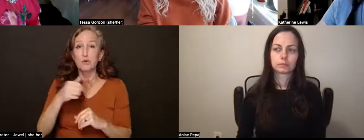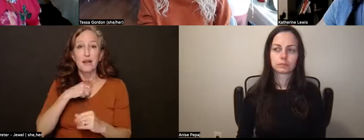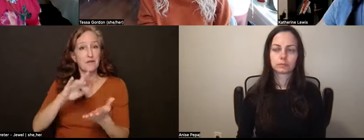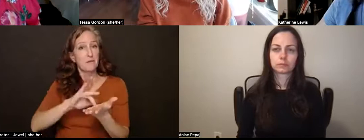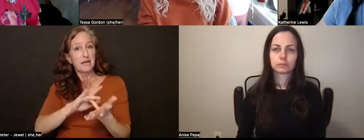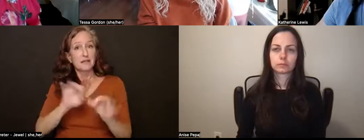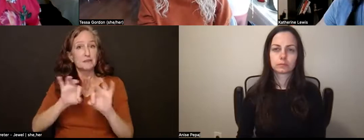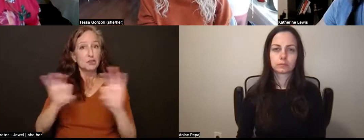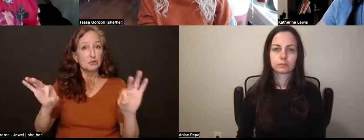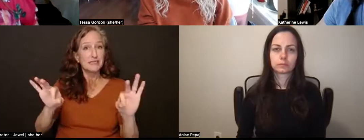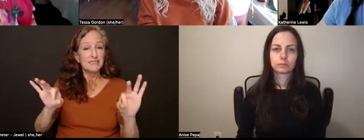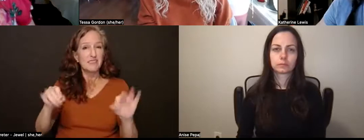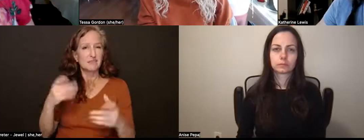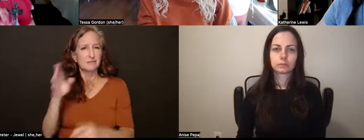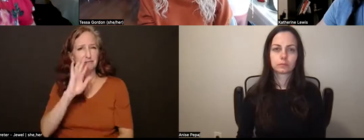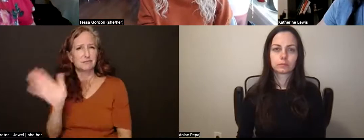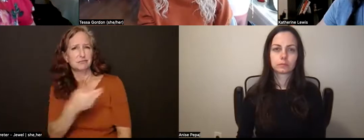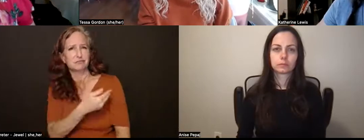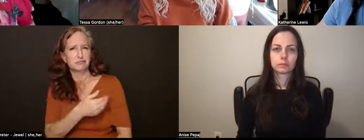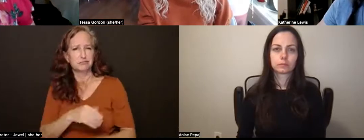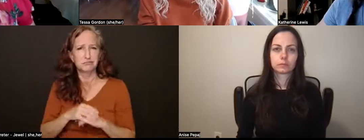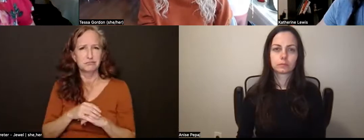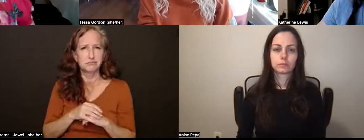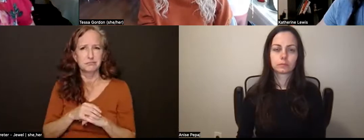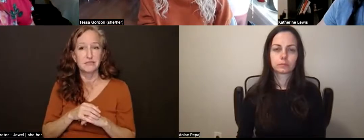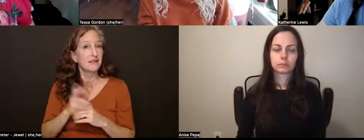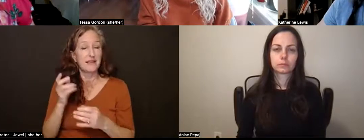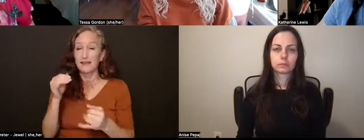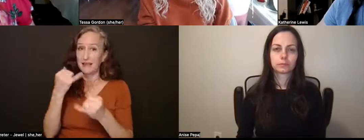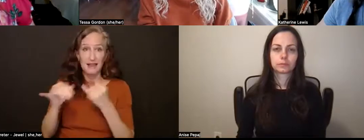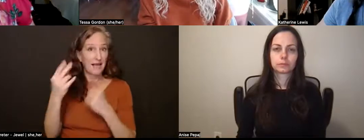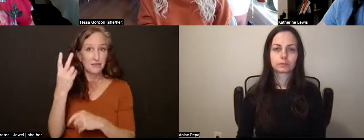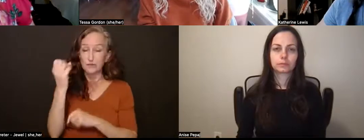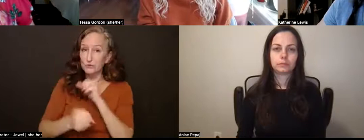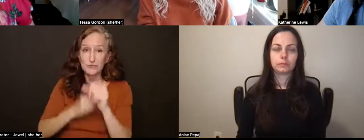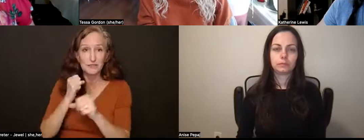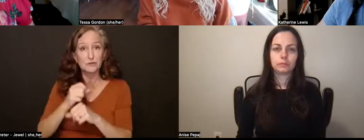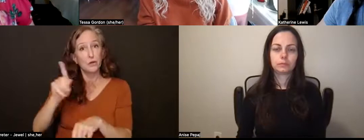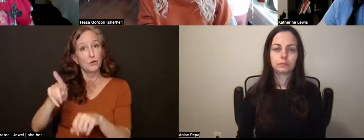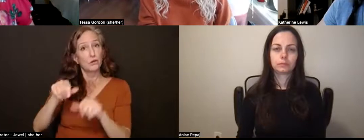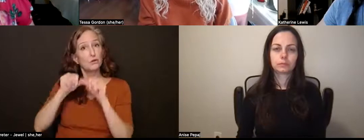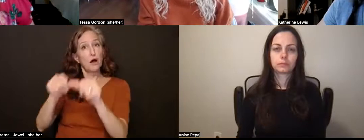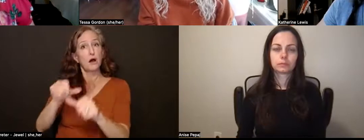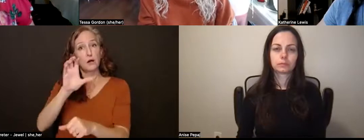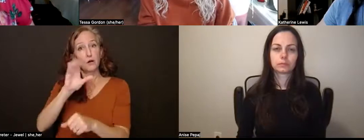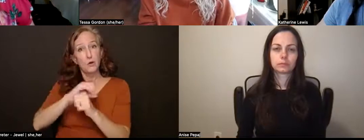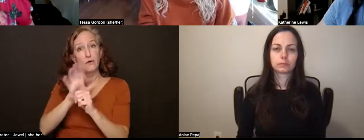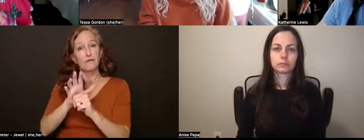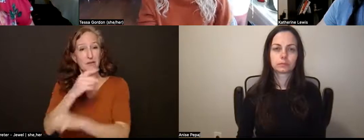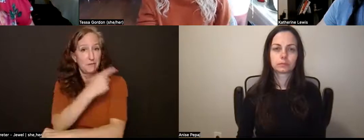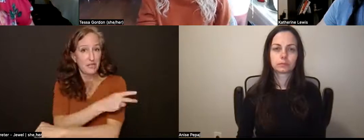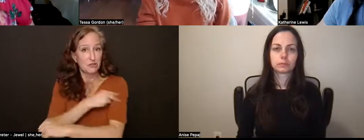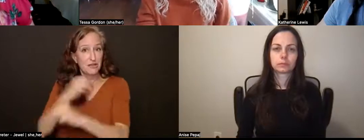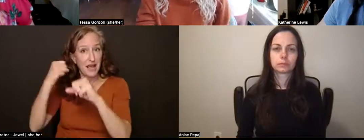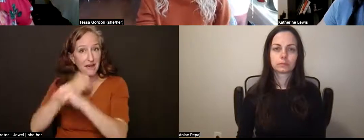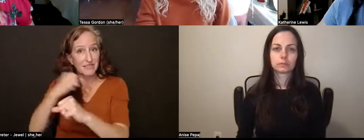degree, people don't take you seriously. But in the last 2 years, long COVID patient advocates have